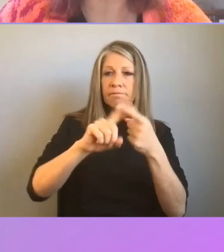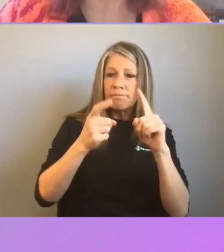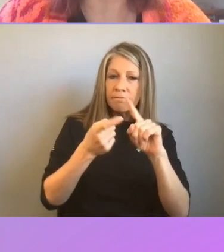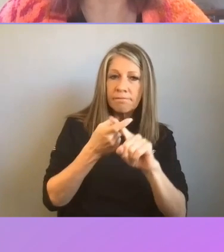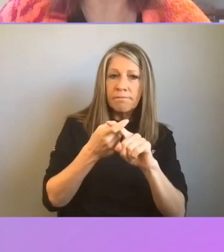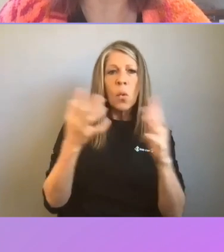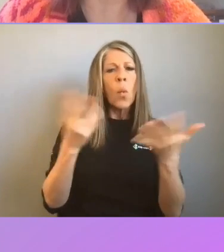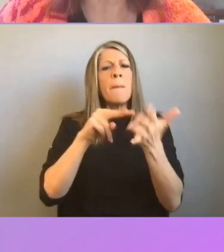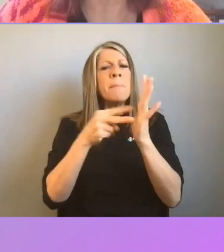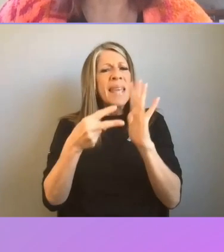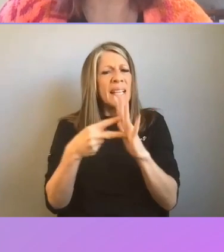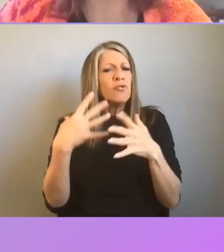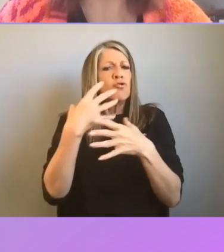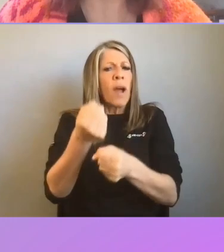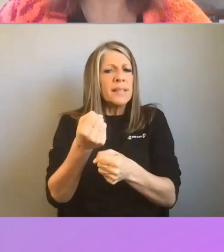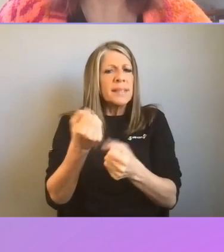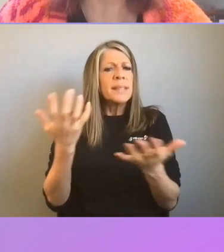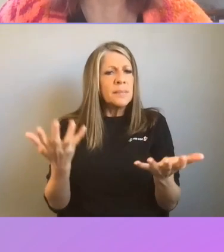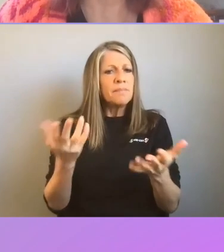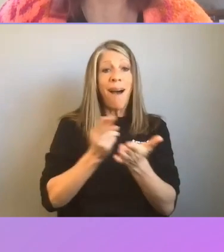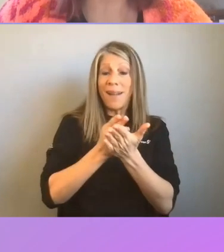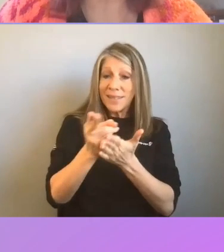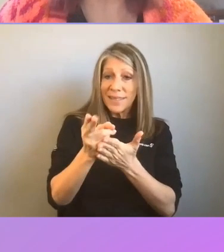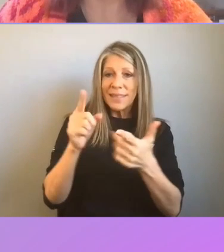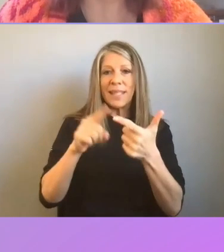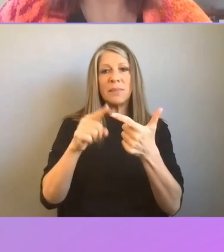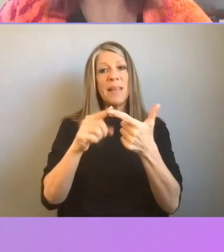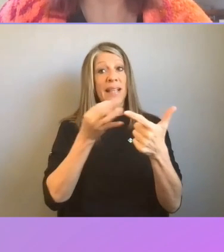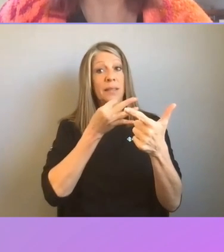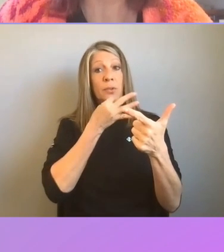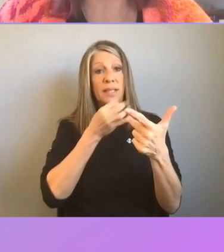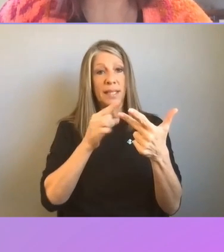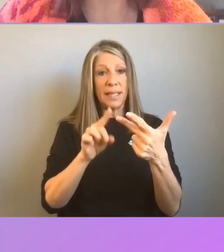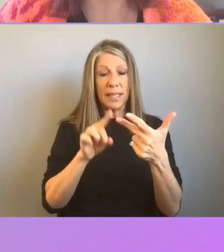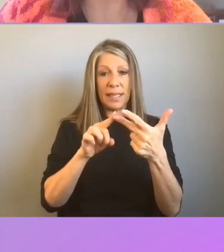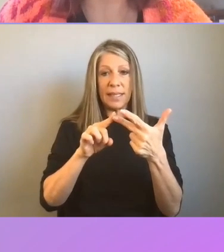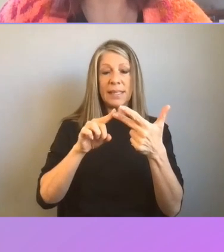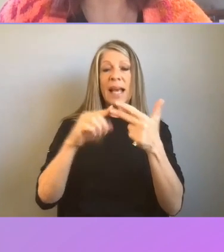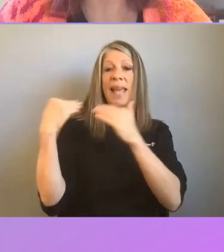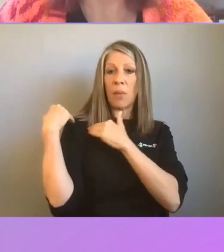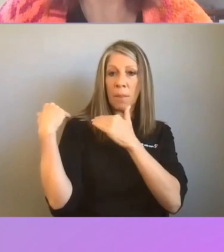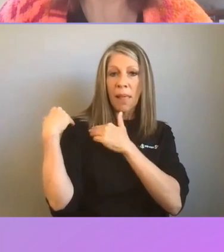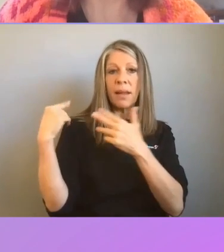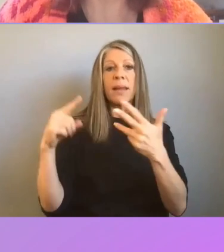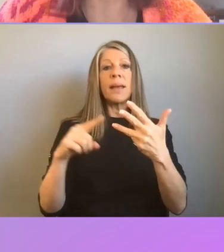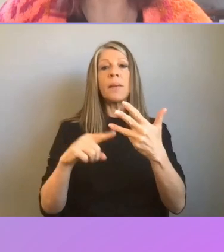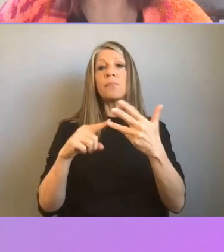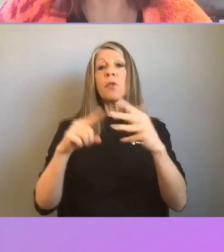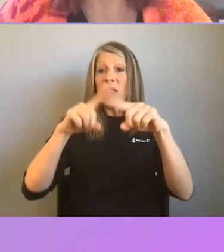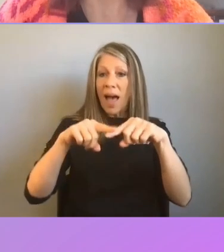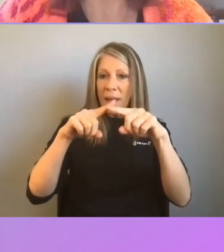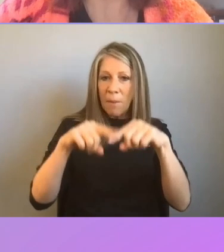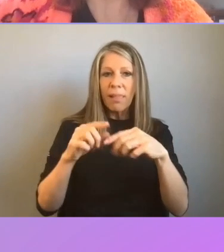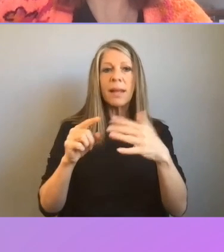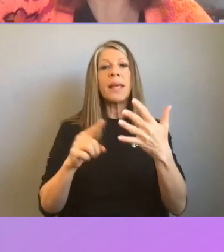about what trust means to them: honesty, expertise, accountability,